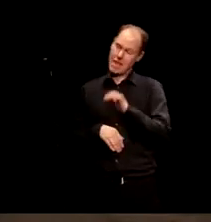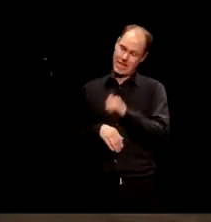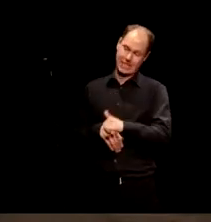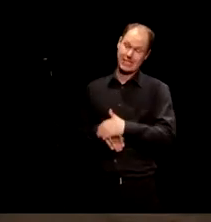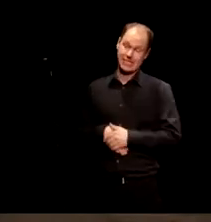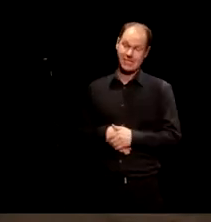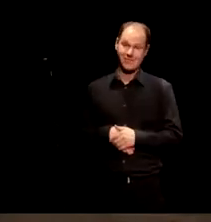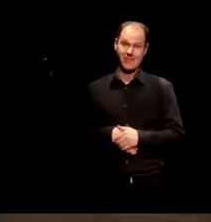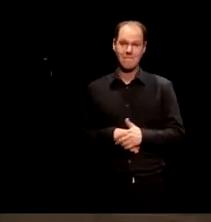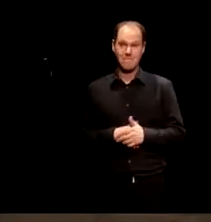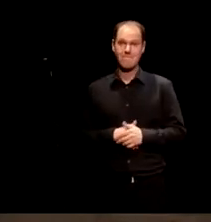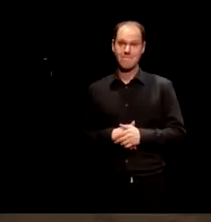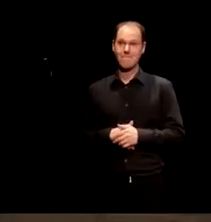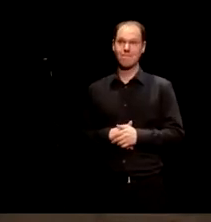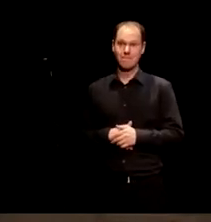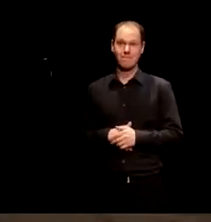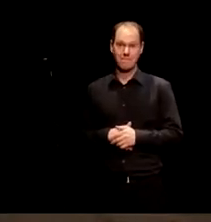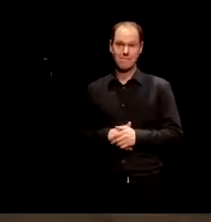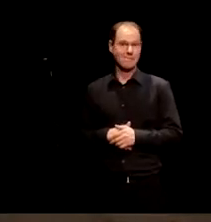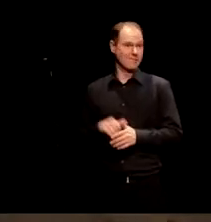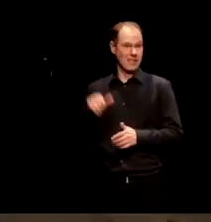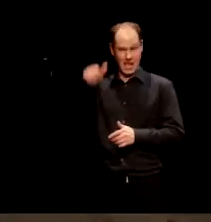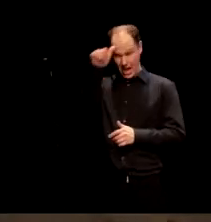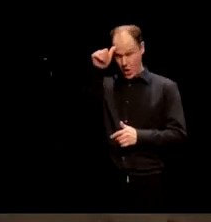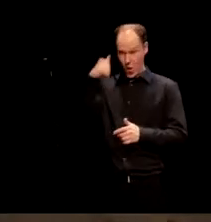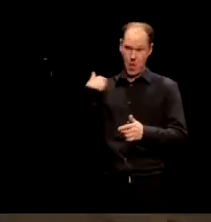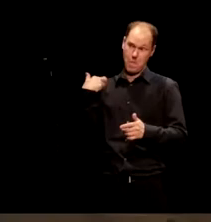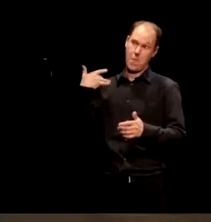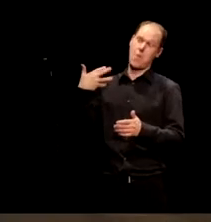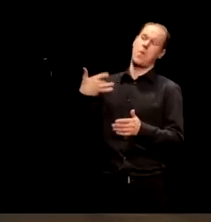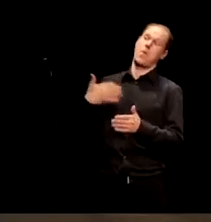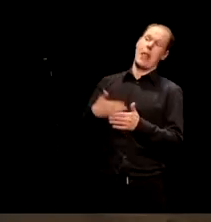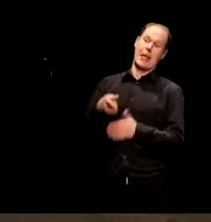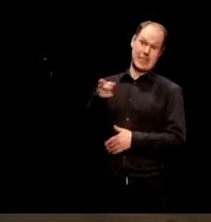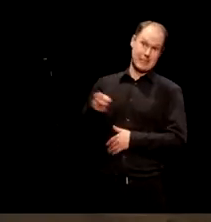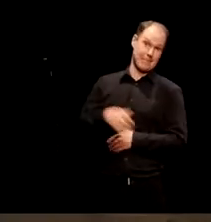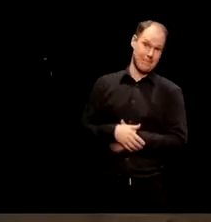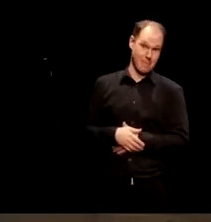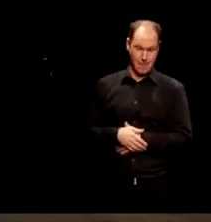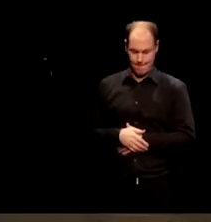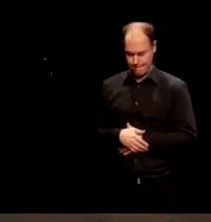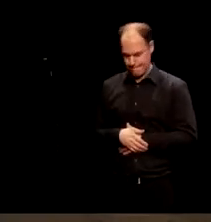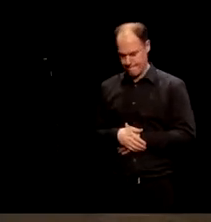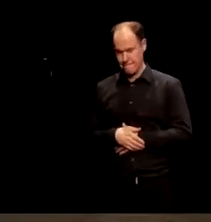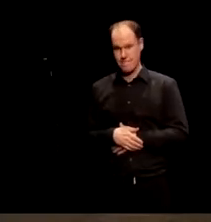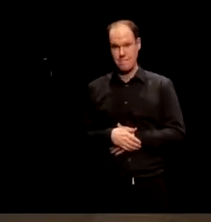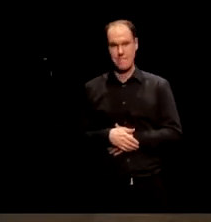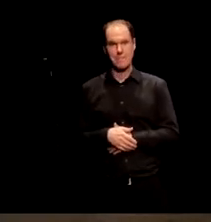Yes. I have known him for years. He is.